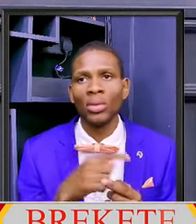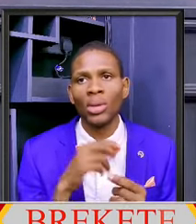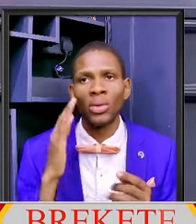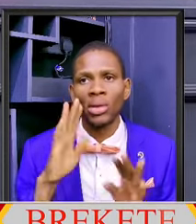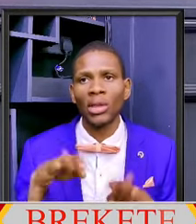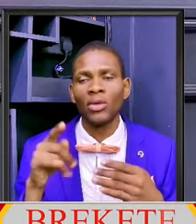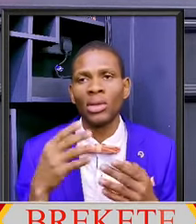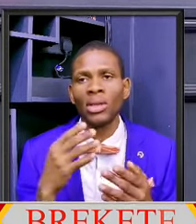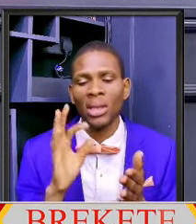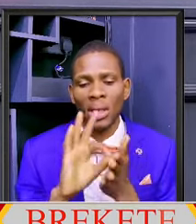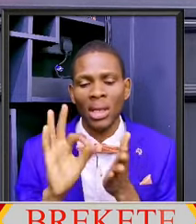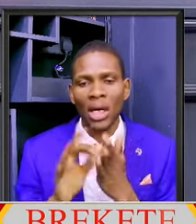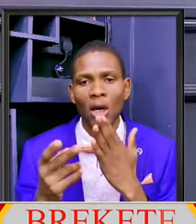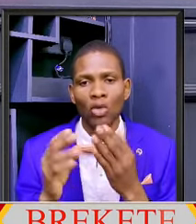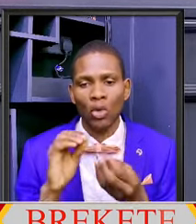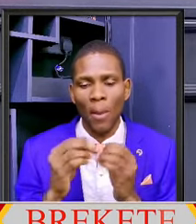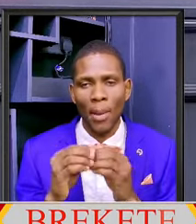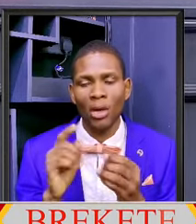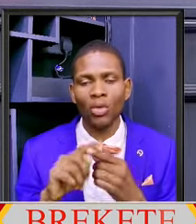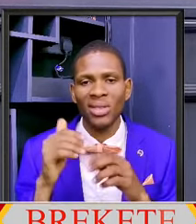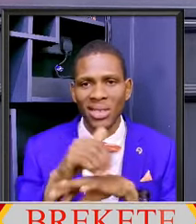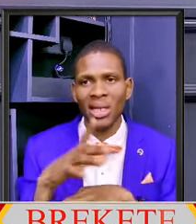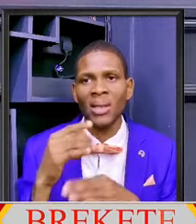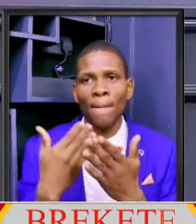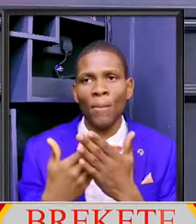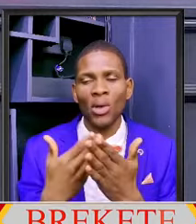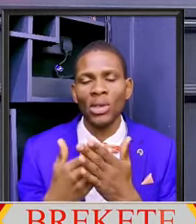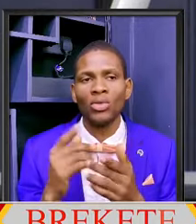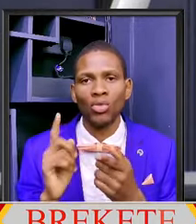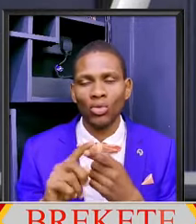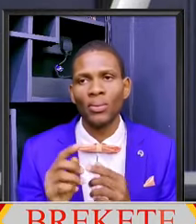now. Okay, sir. Thank you, sir. Yes.